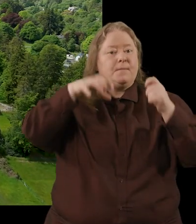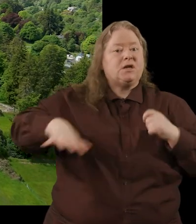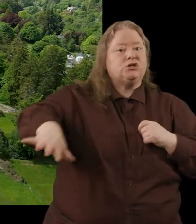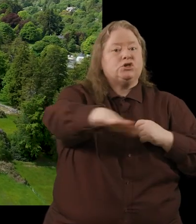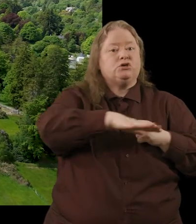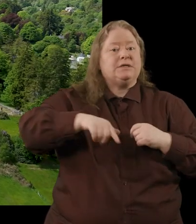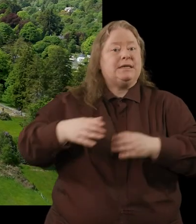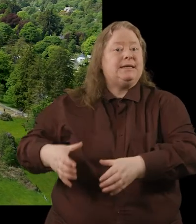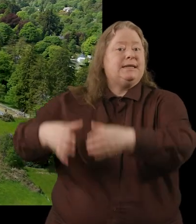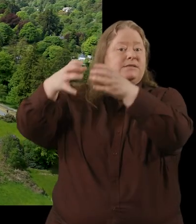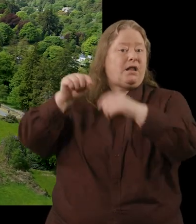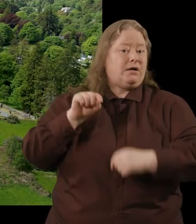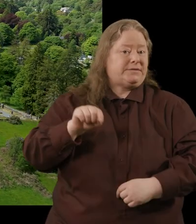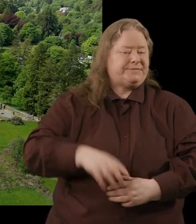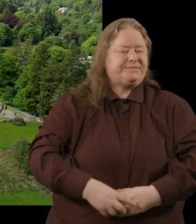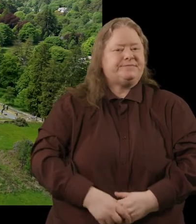oh